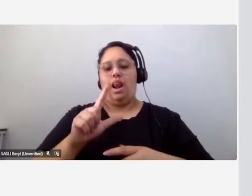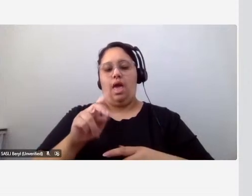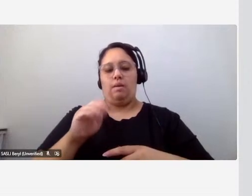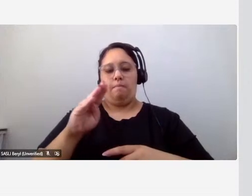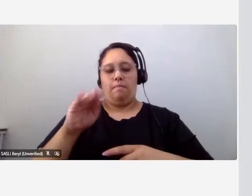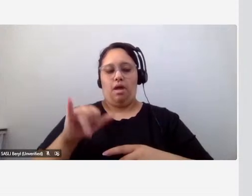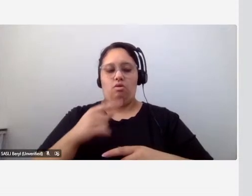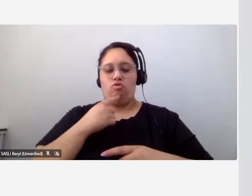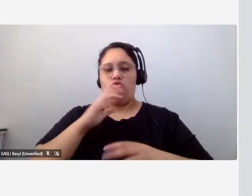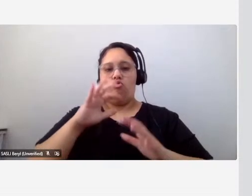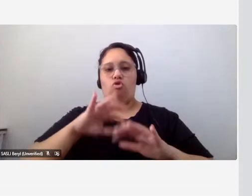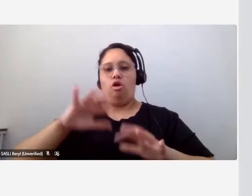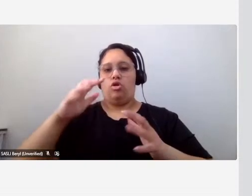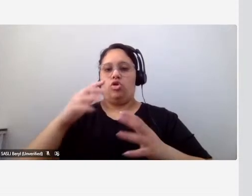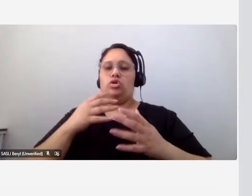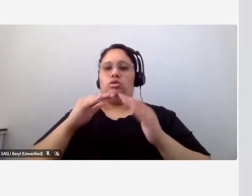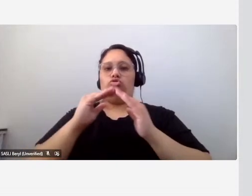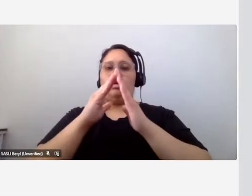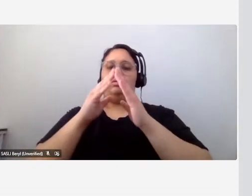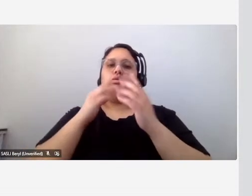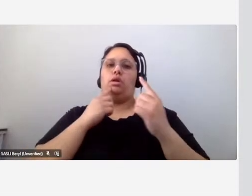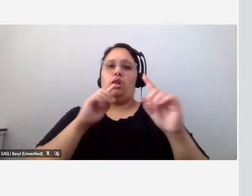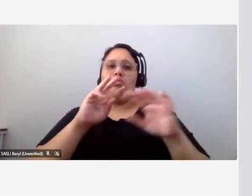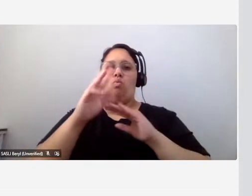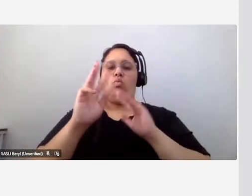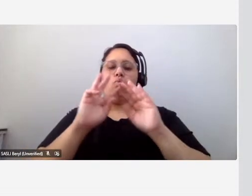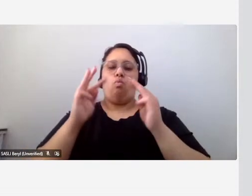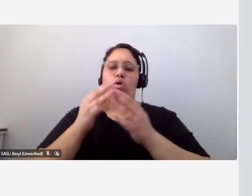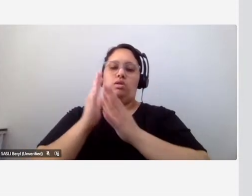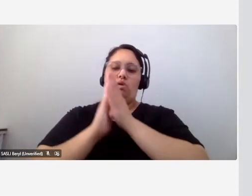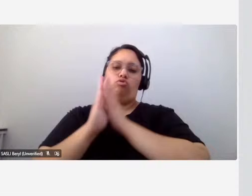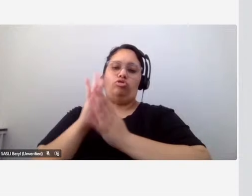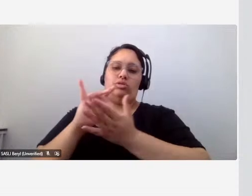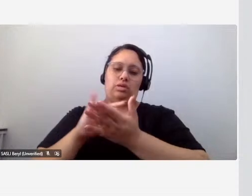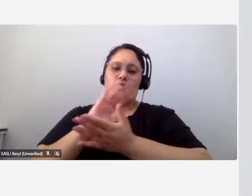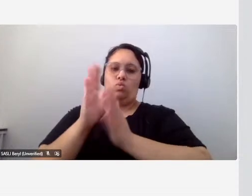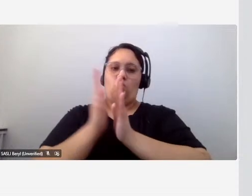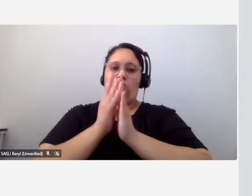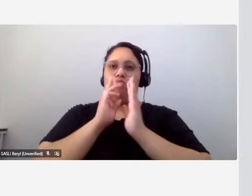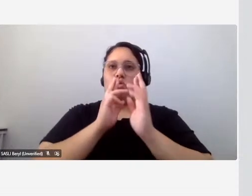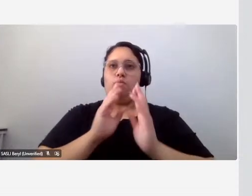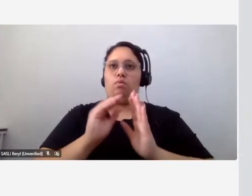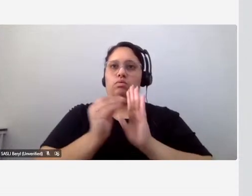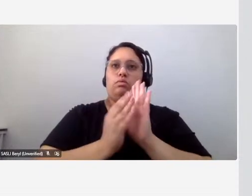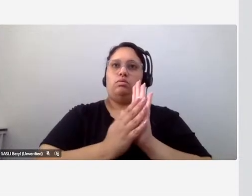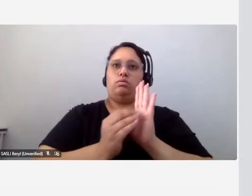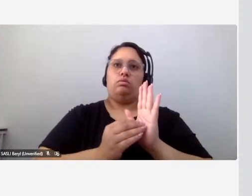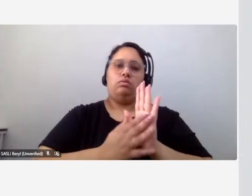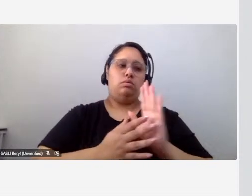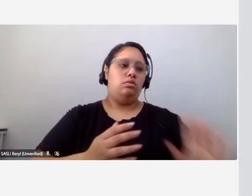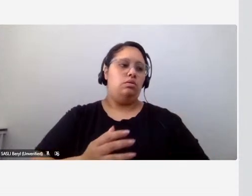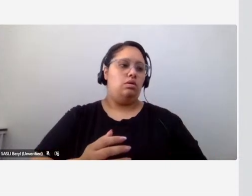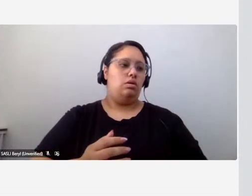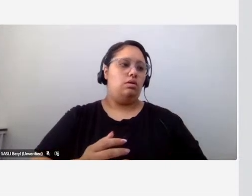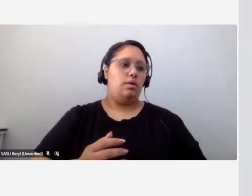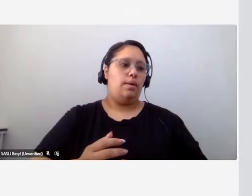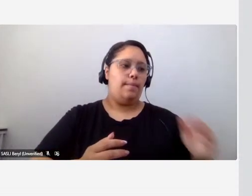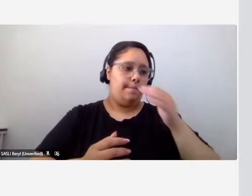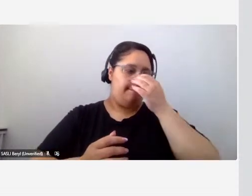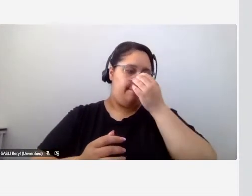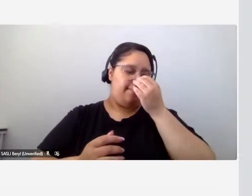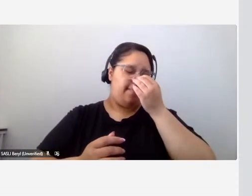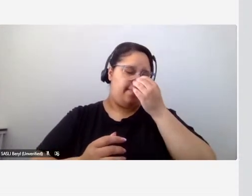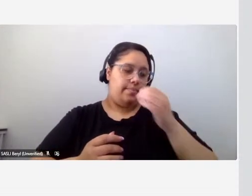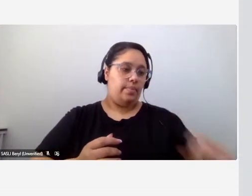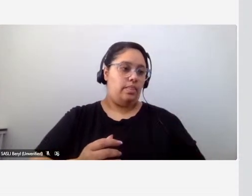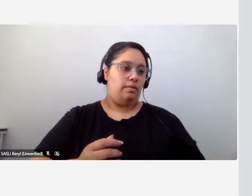the Rock Shelter Declaration, which was a World Heritage Site. So all that reporting will come through in the next annual report. It's now subsequent